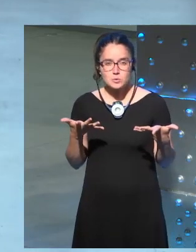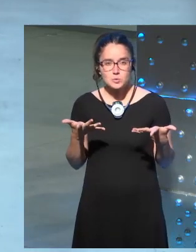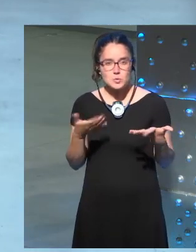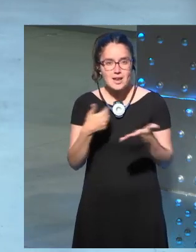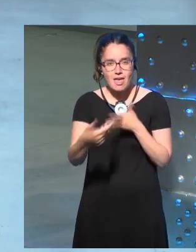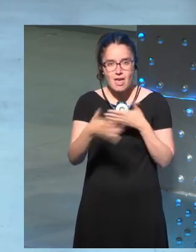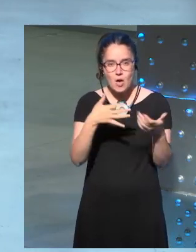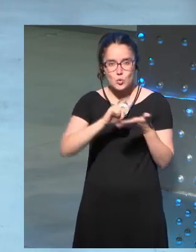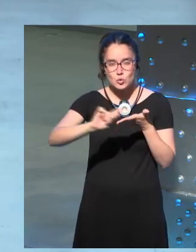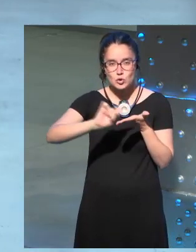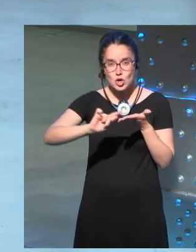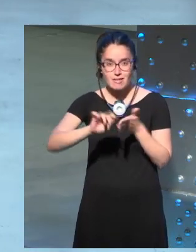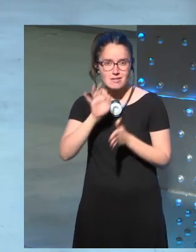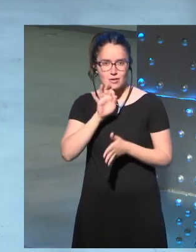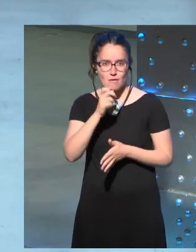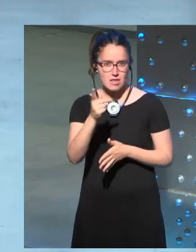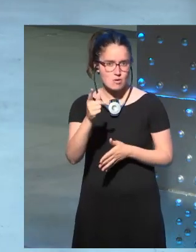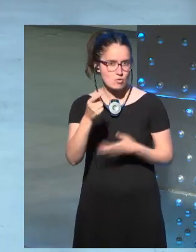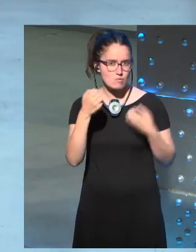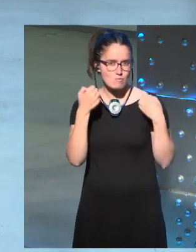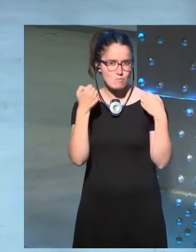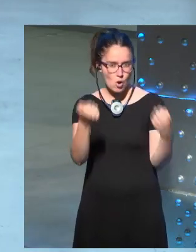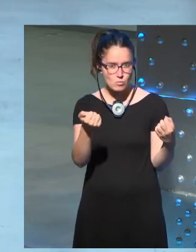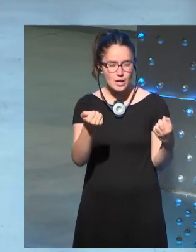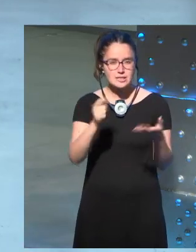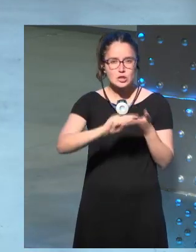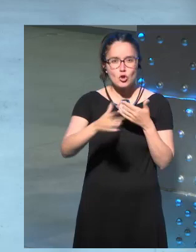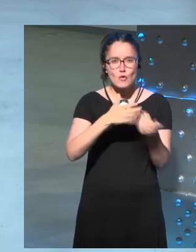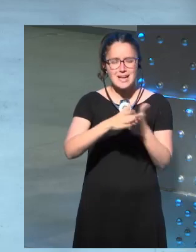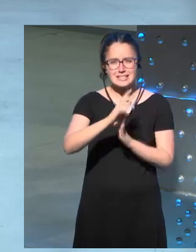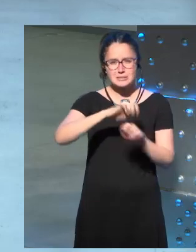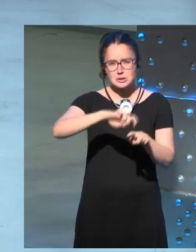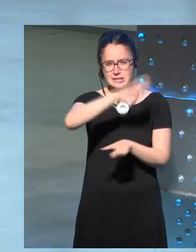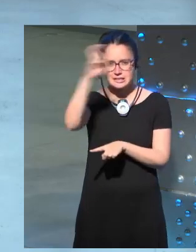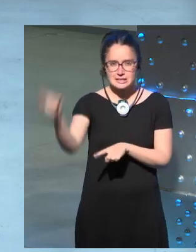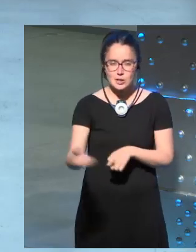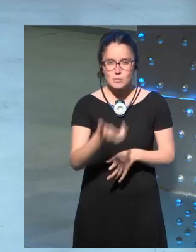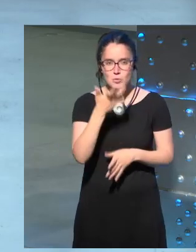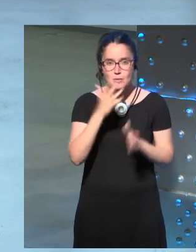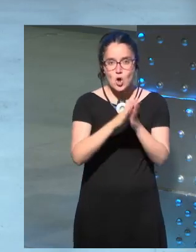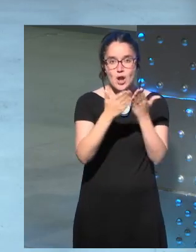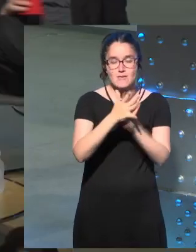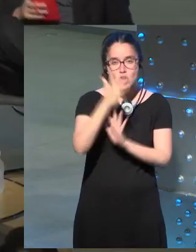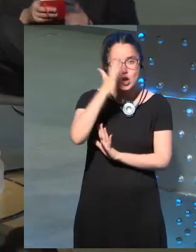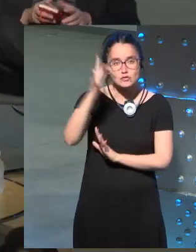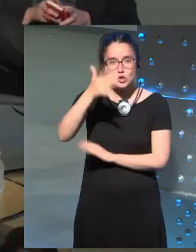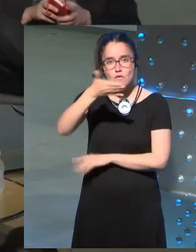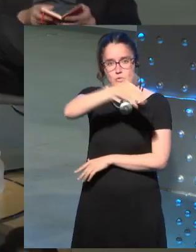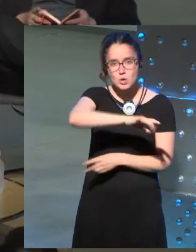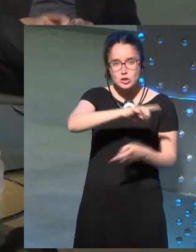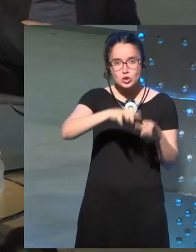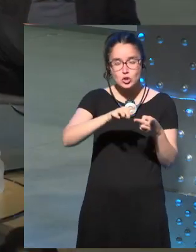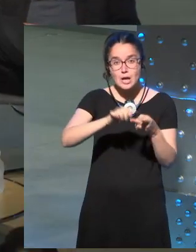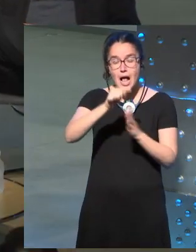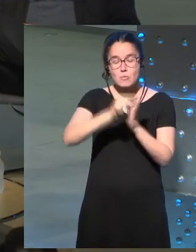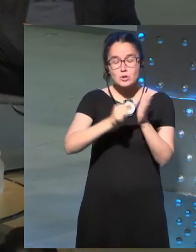And he is a great author of the 21st century. He has written very different pieces, like for example the